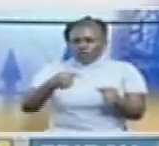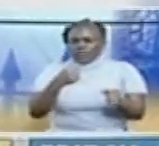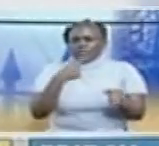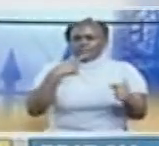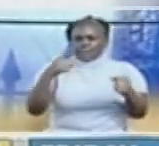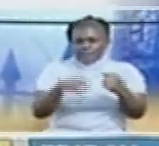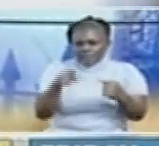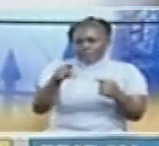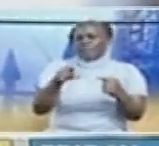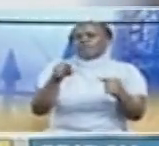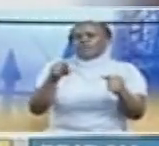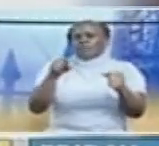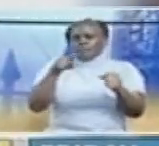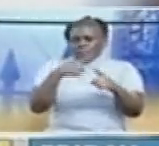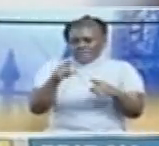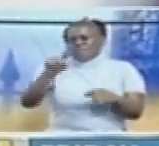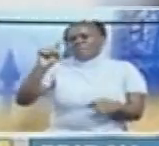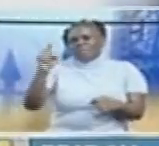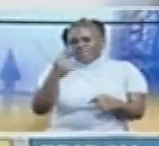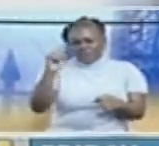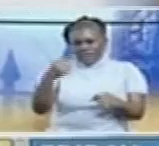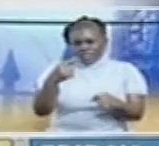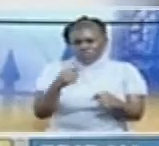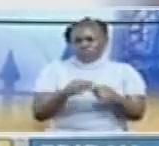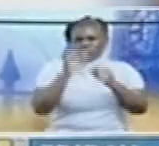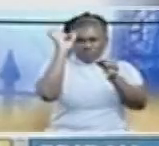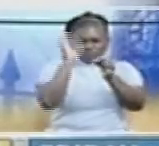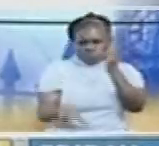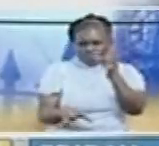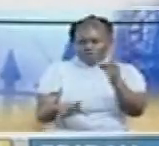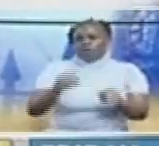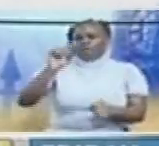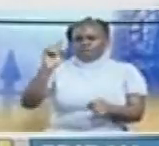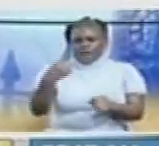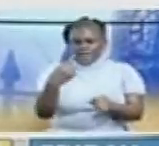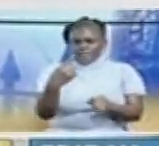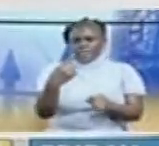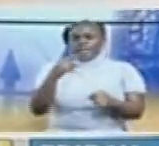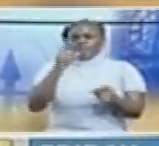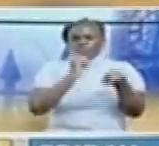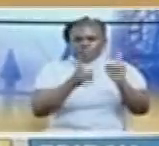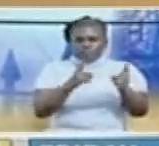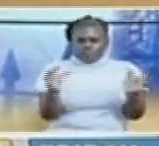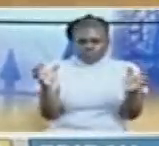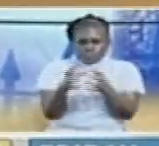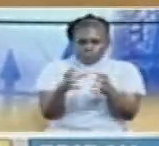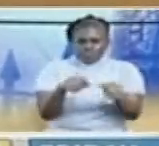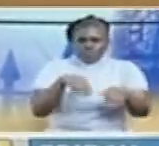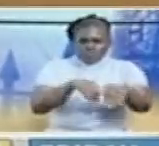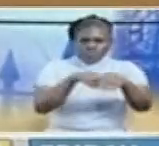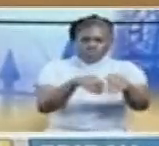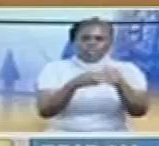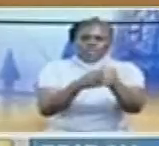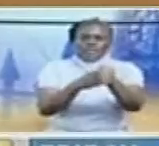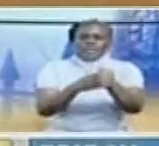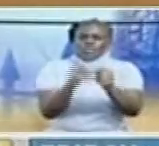champion Lucy Kabul, however, was the first to accelerate the tempo, although the first 10 laps saw athletes stick together in a leading pack.